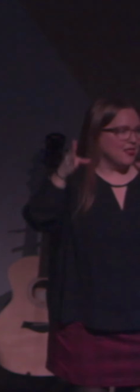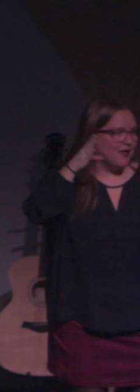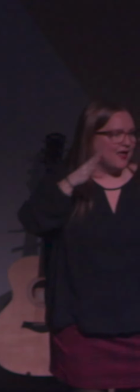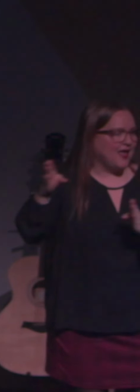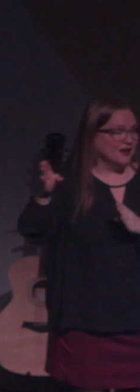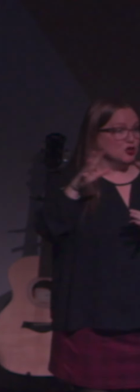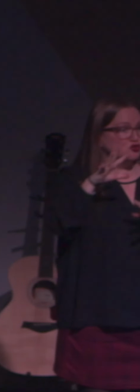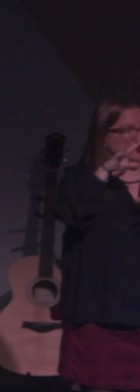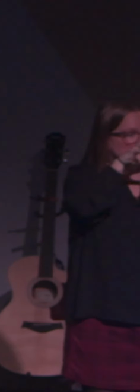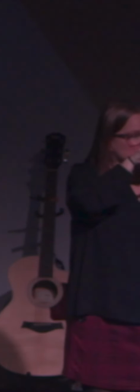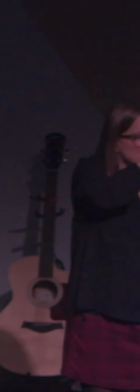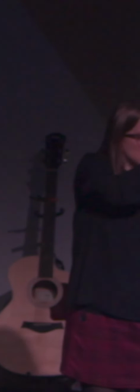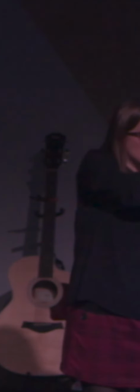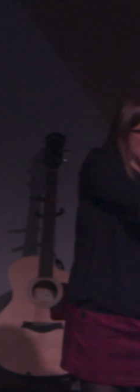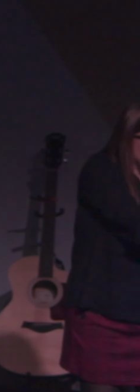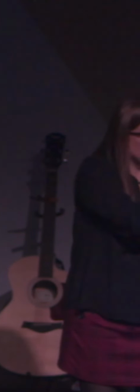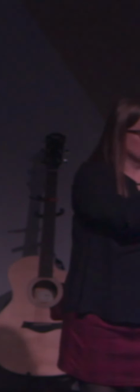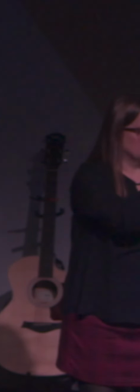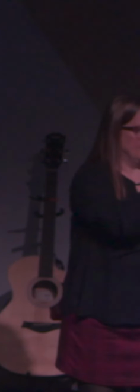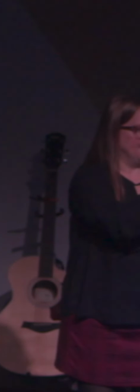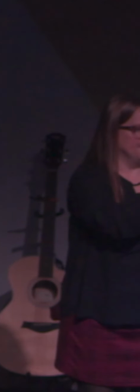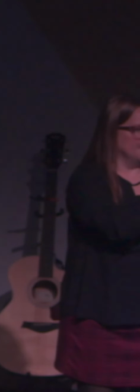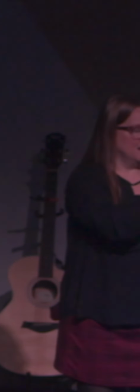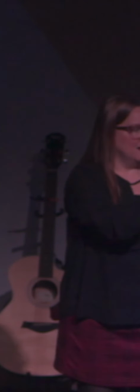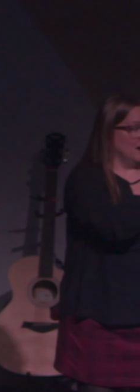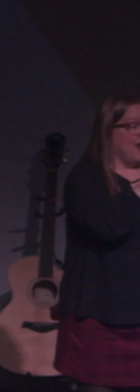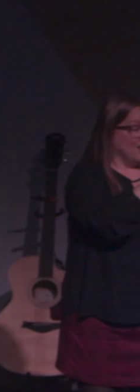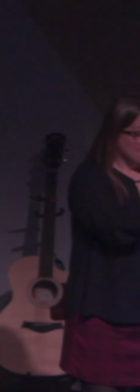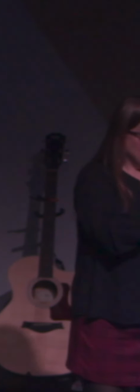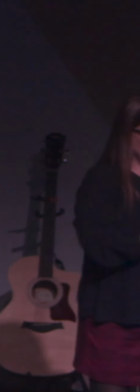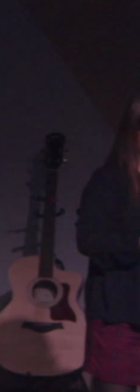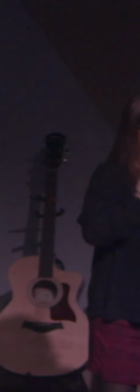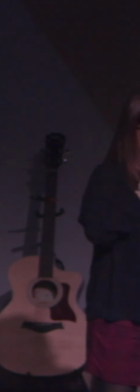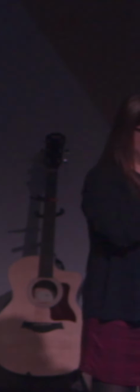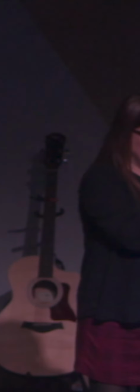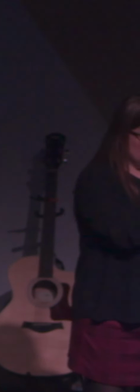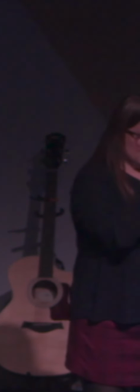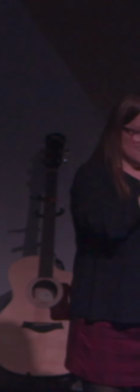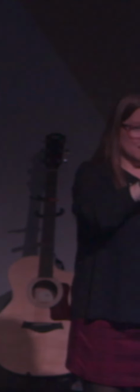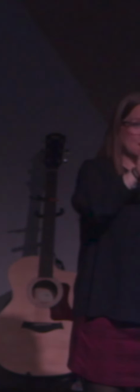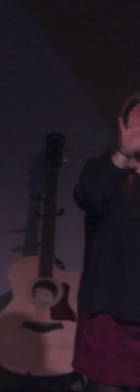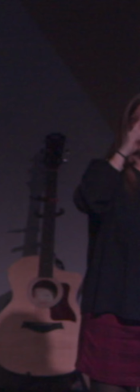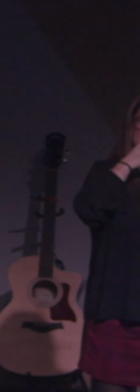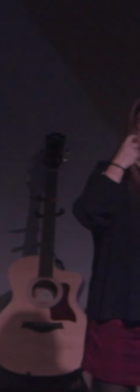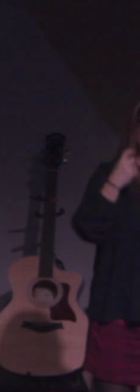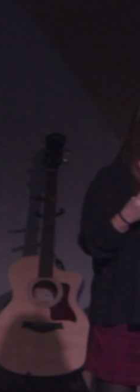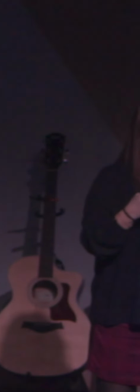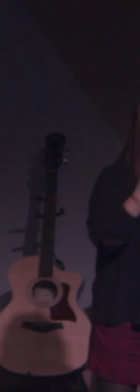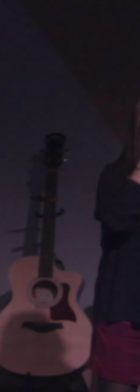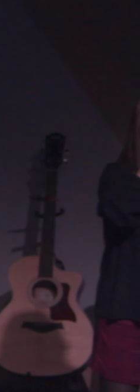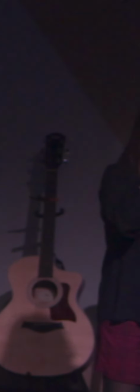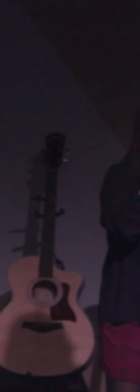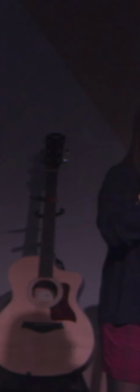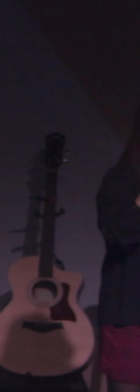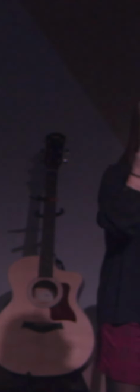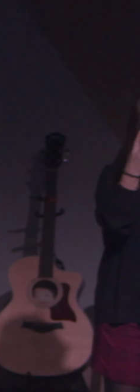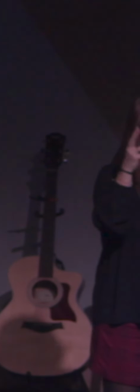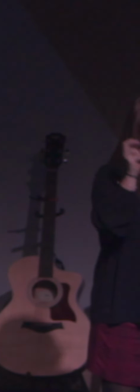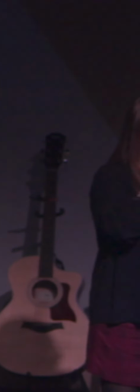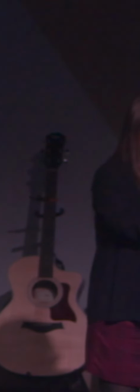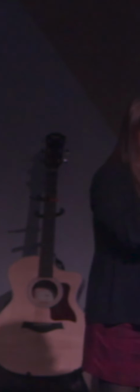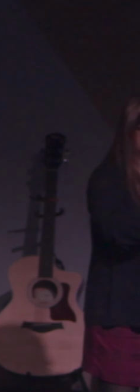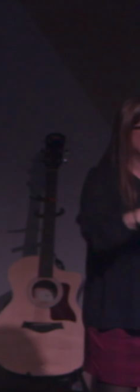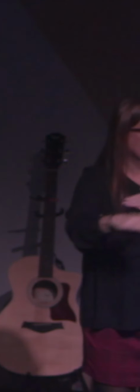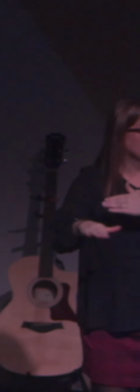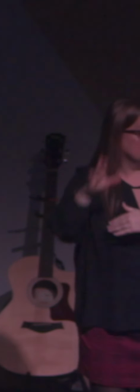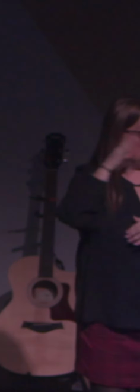him and cause him grief. Yet when his life is made an offering for sin, he will have many descendants. He will enjoy a long